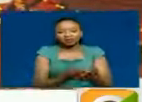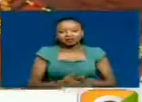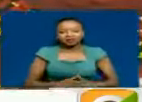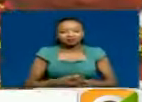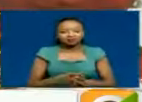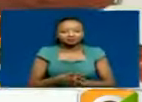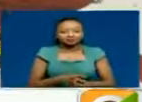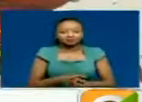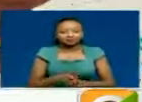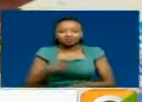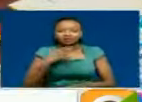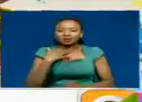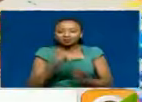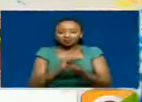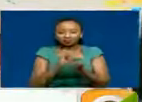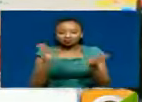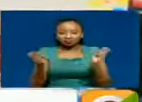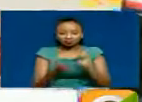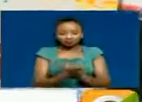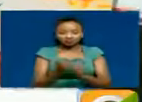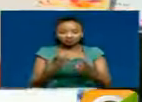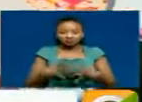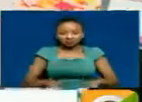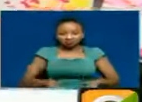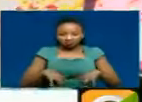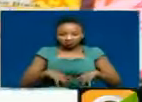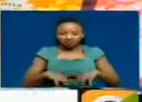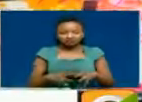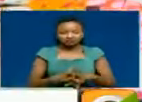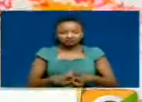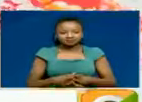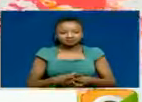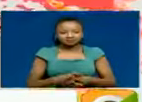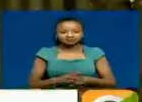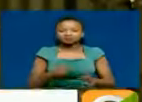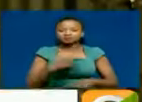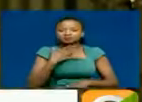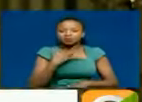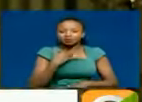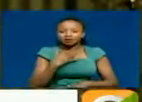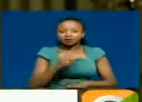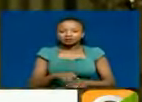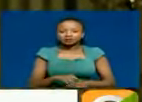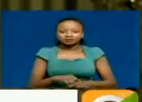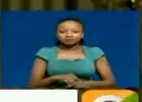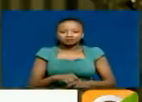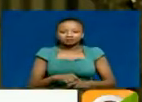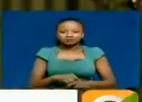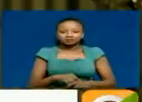to transform lives. I wanted to be able to